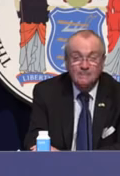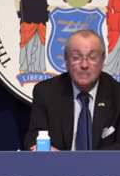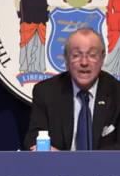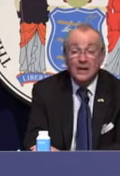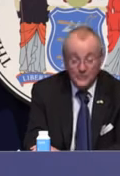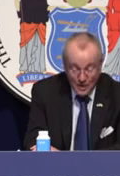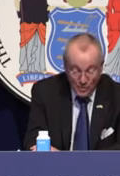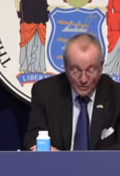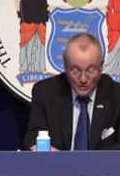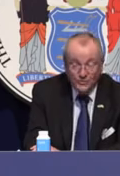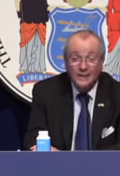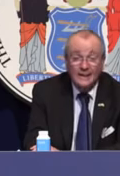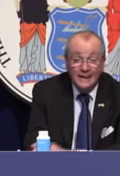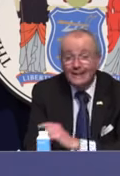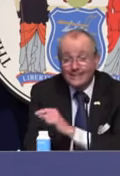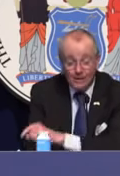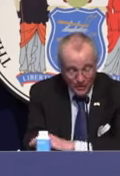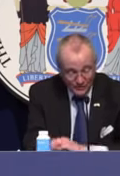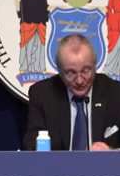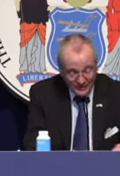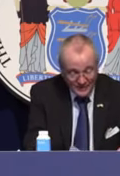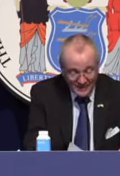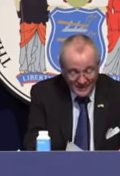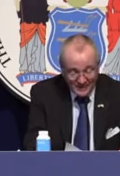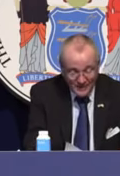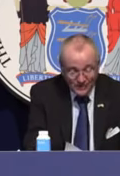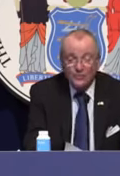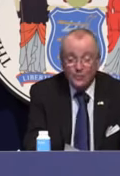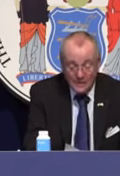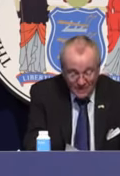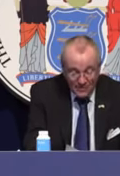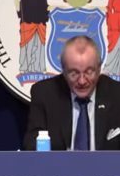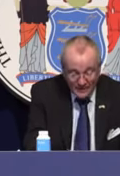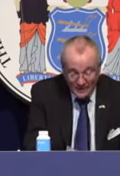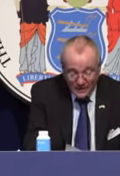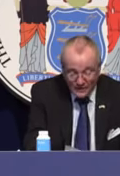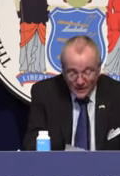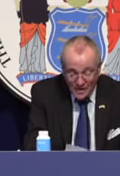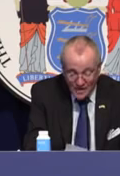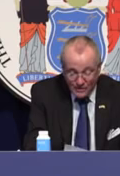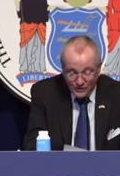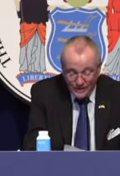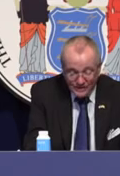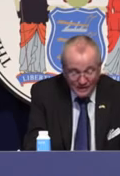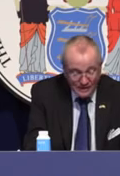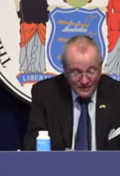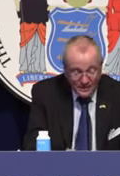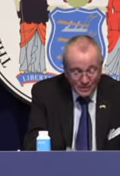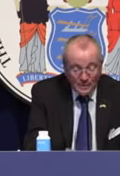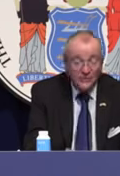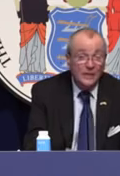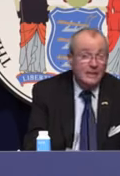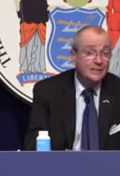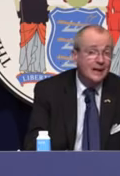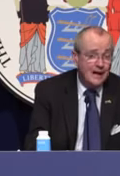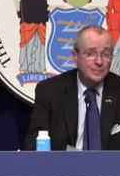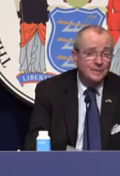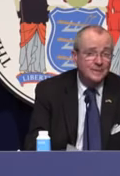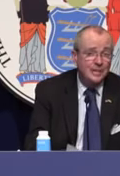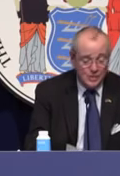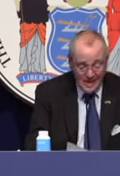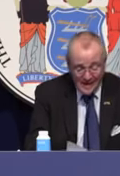foods to healthcare workers at their homes. So for remembering that our healthcare heroes need a lift once they leave